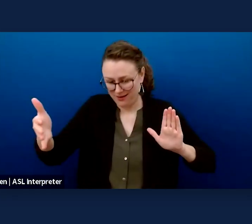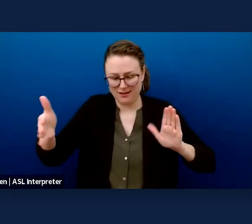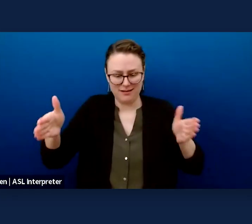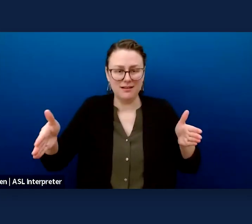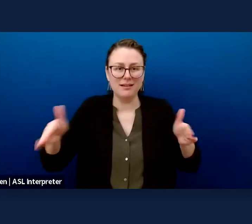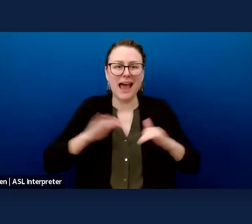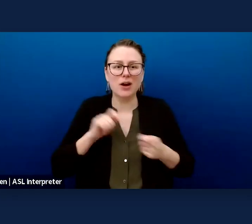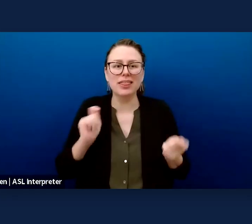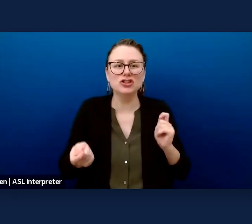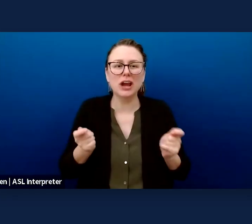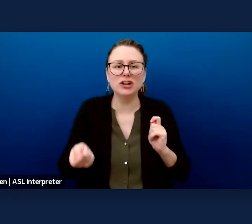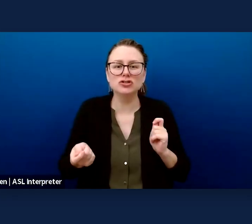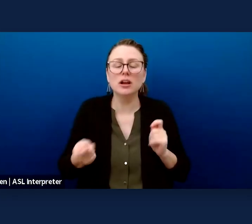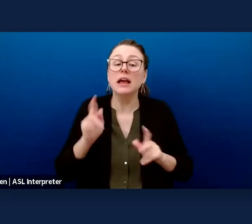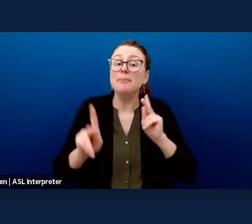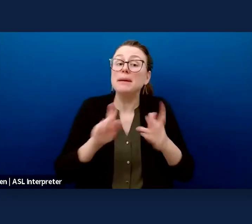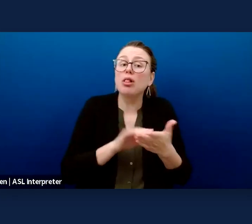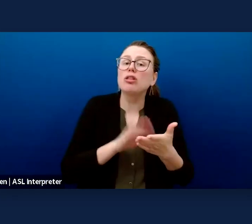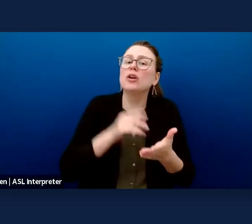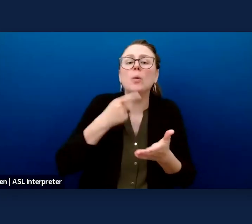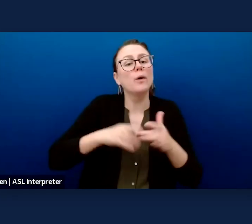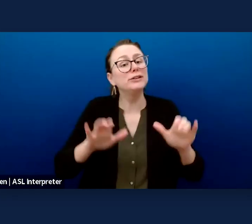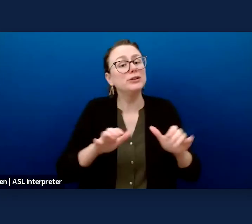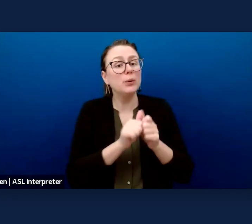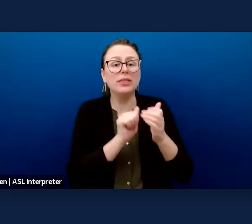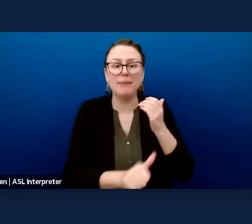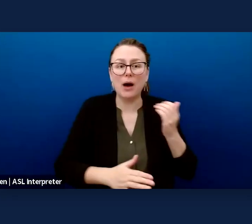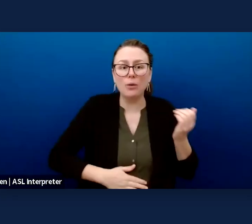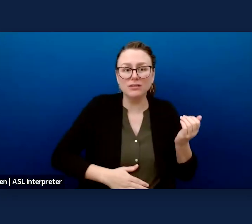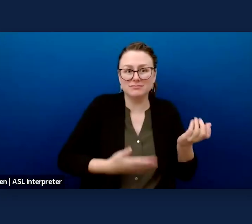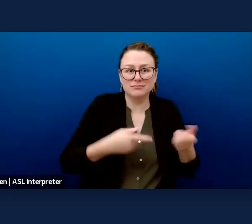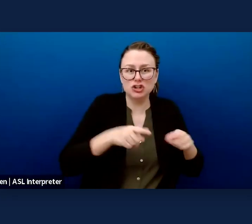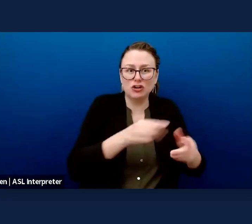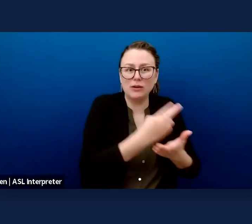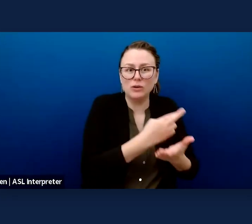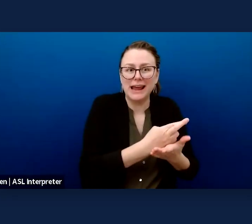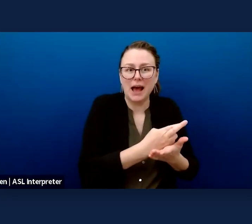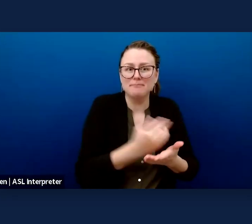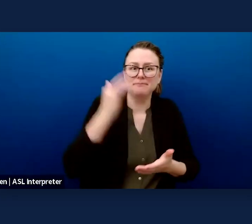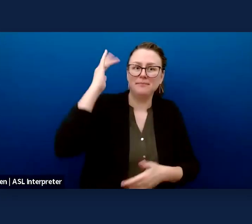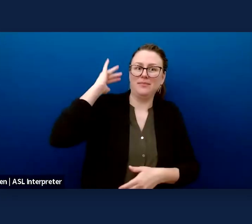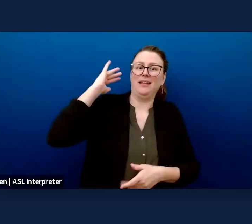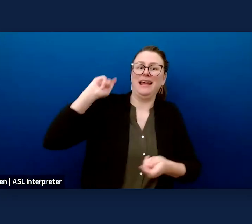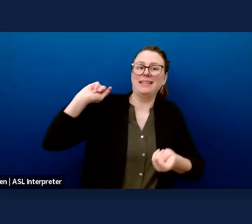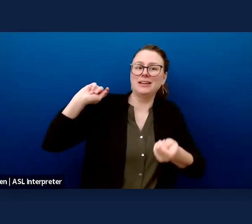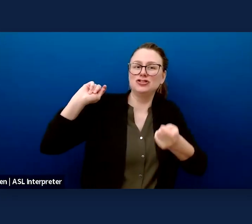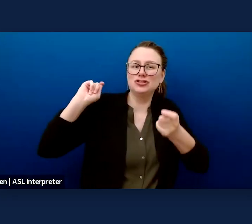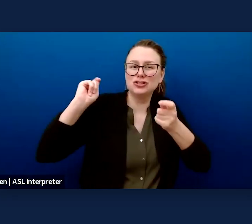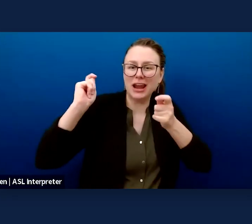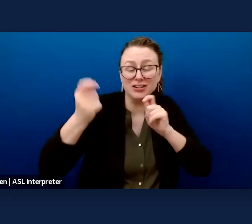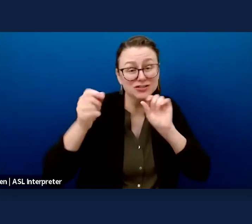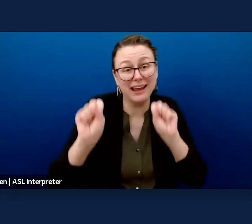folks learn about what to do with their bowels when they're in the rehab, but things can change a